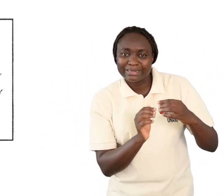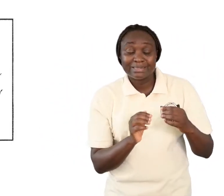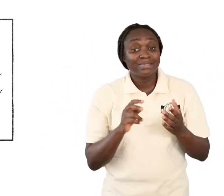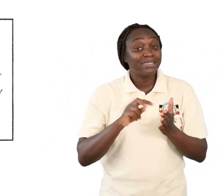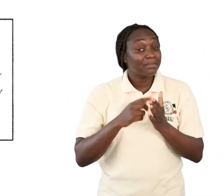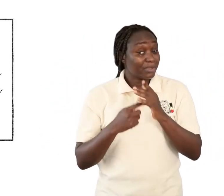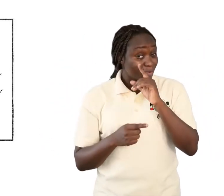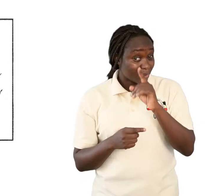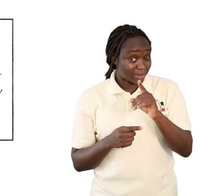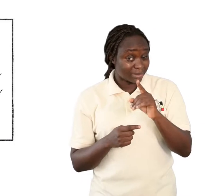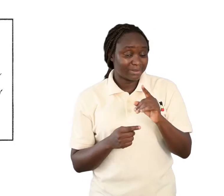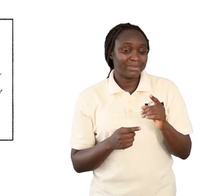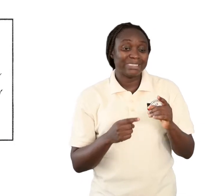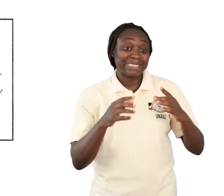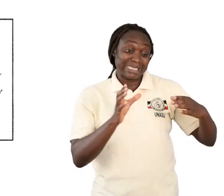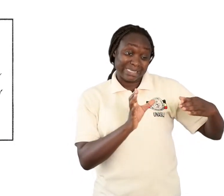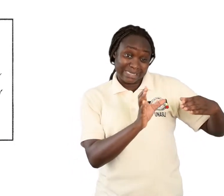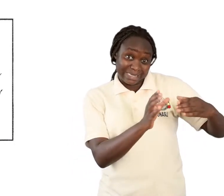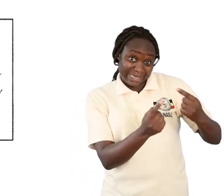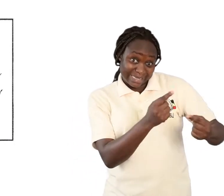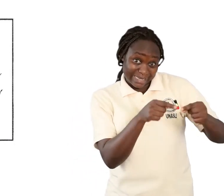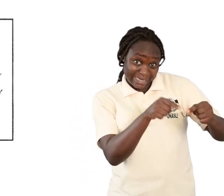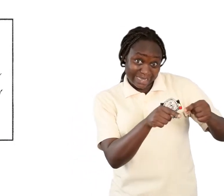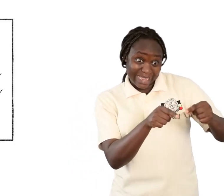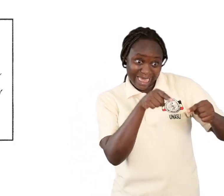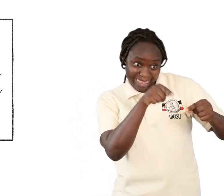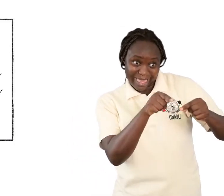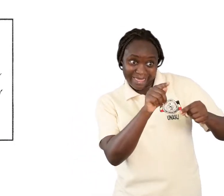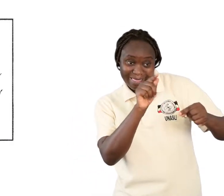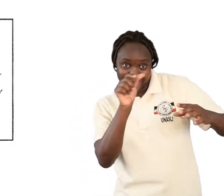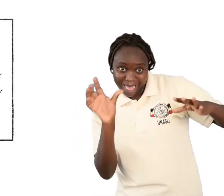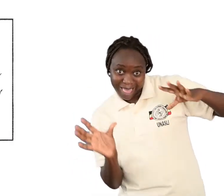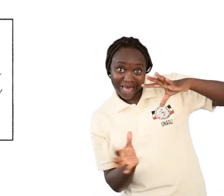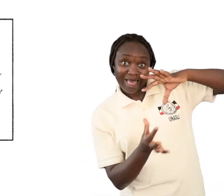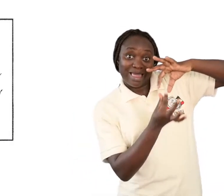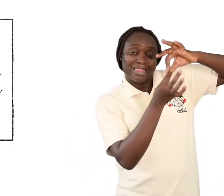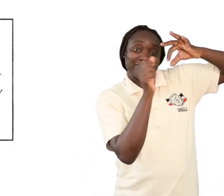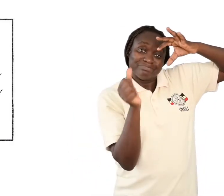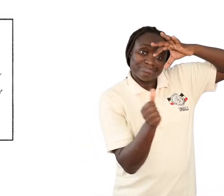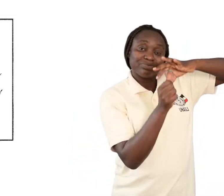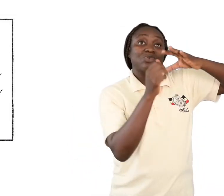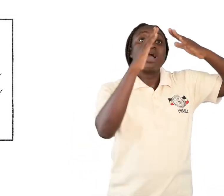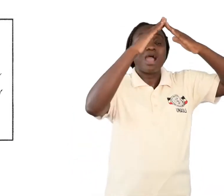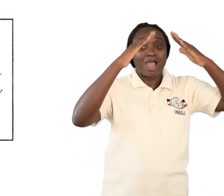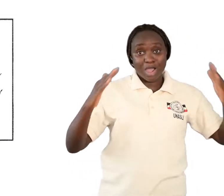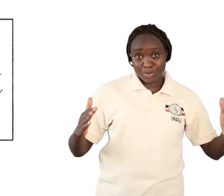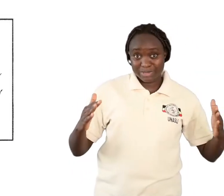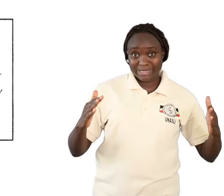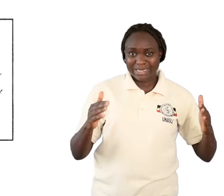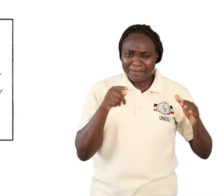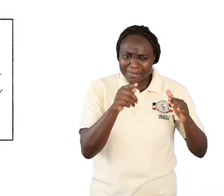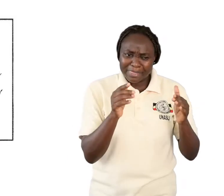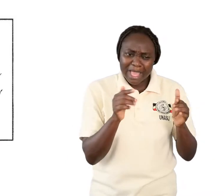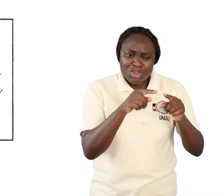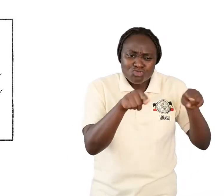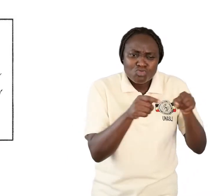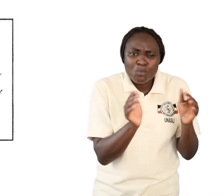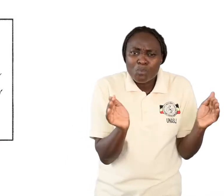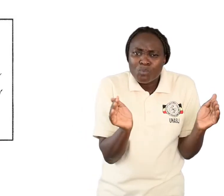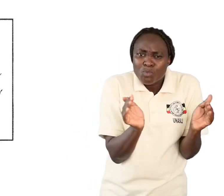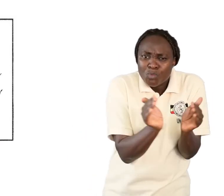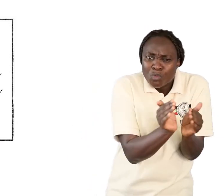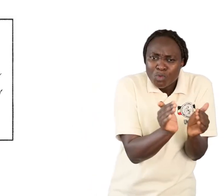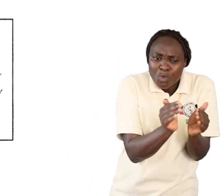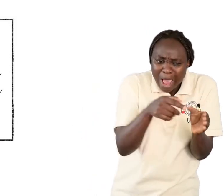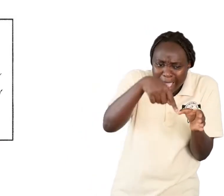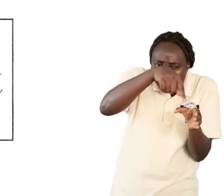meaning that a kitchen is a subset of the whole house. It's a smaller room got